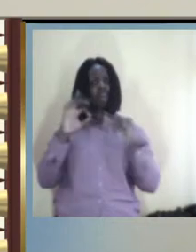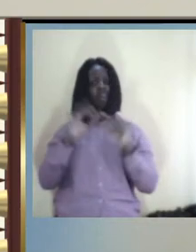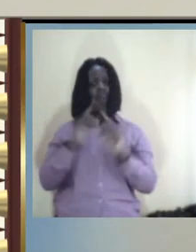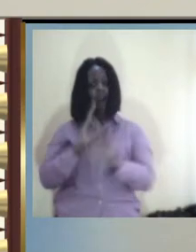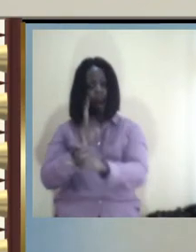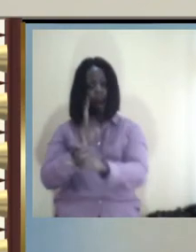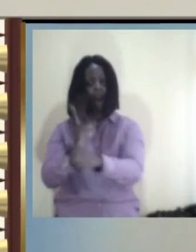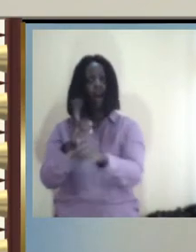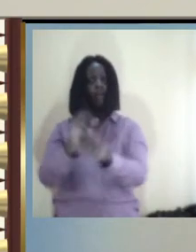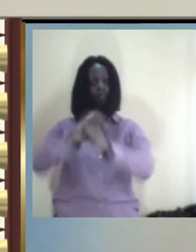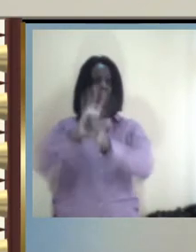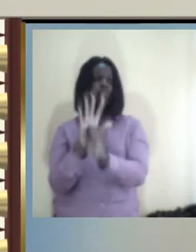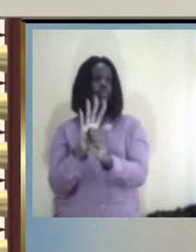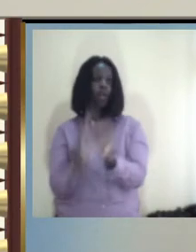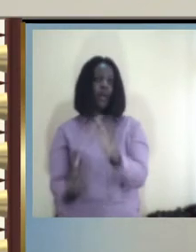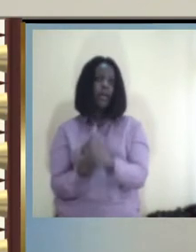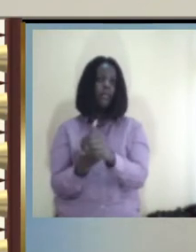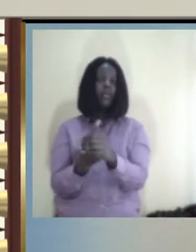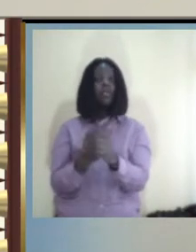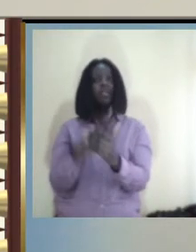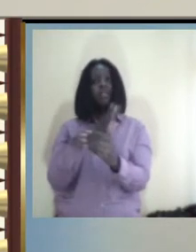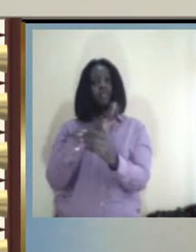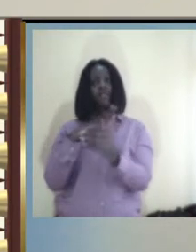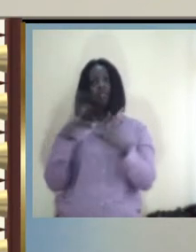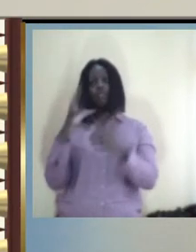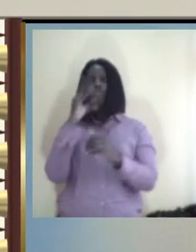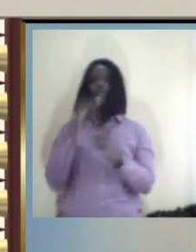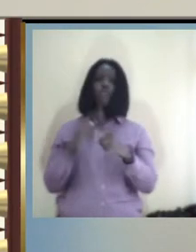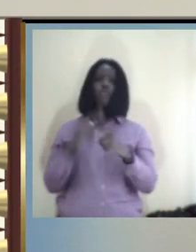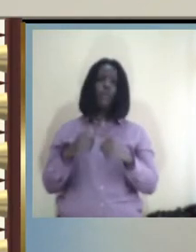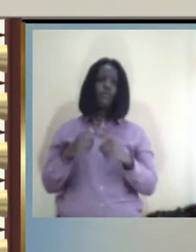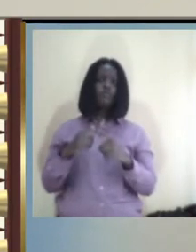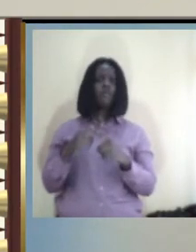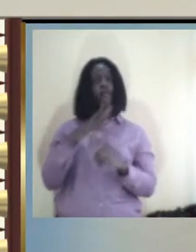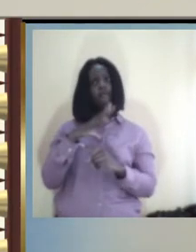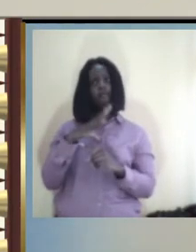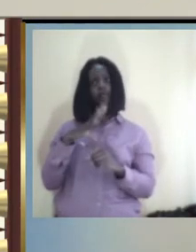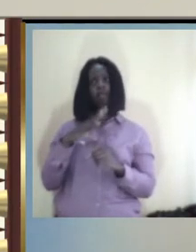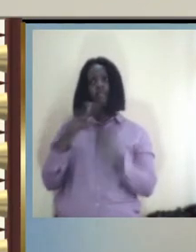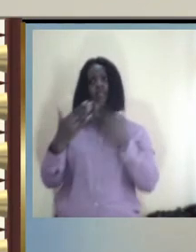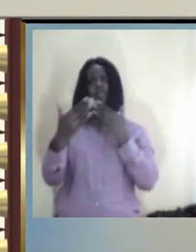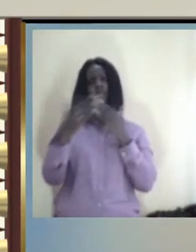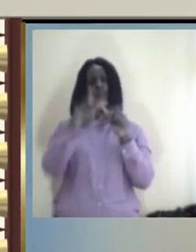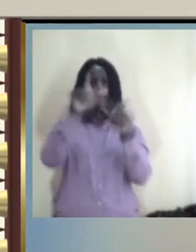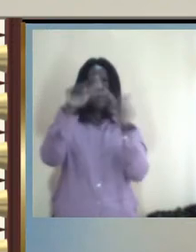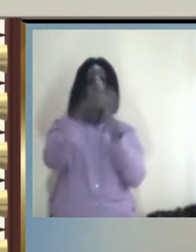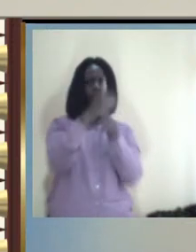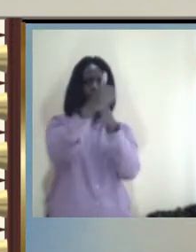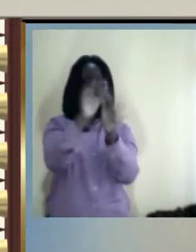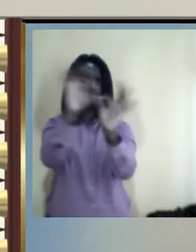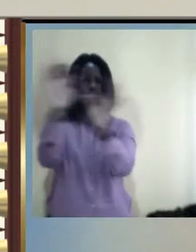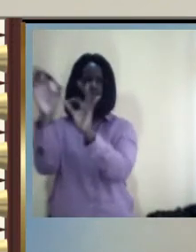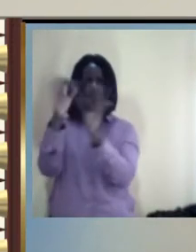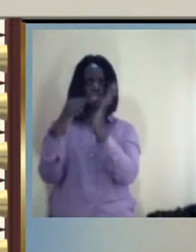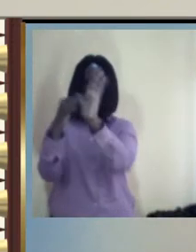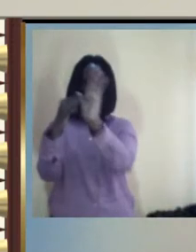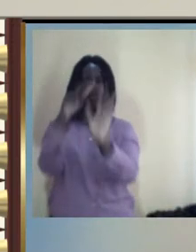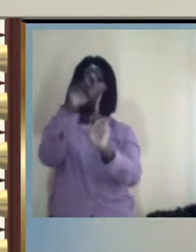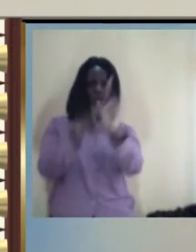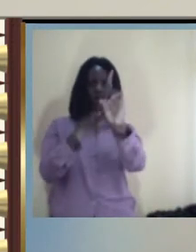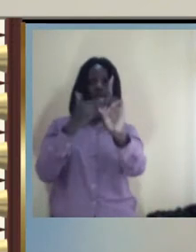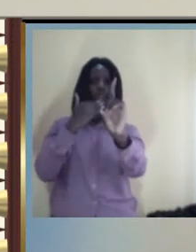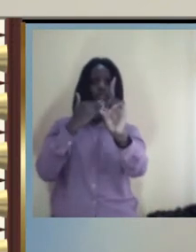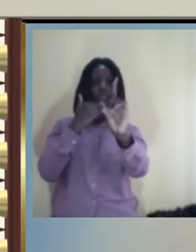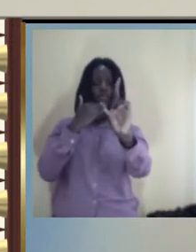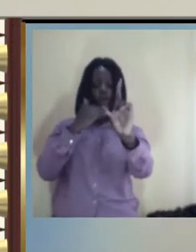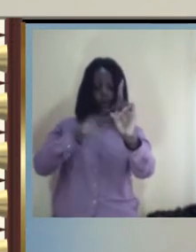to the outbreak. Nakuba kunjalo sihlalo siyabonga ubuholi obuqotho obukhonjiswe ngumongameli wezwe